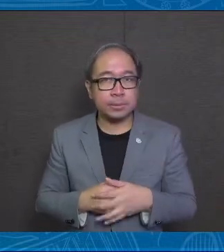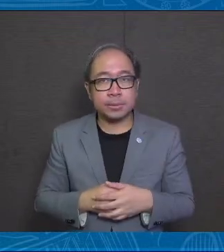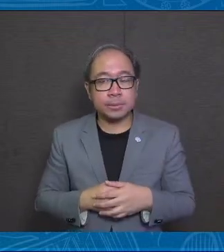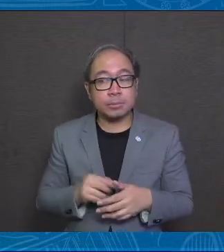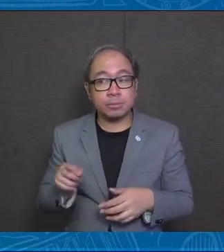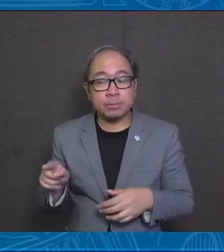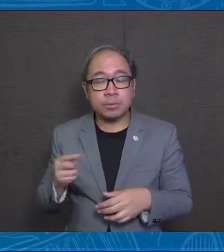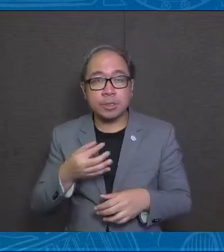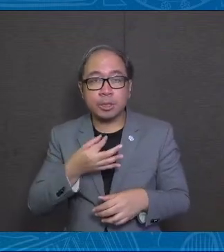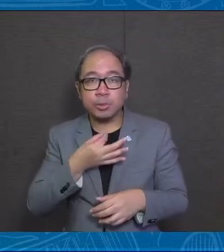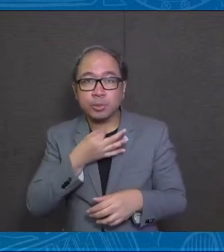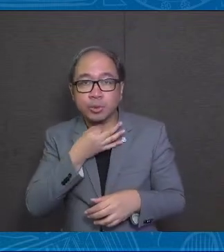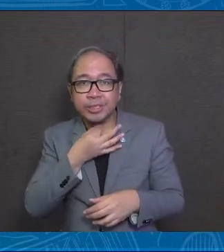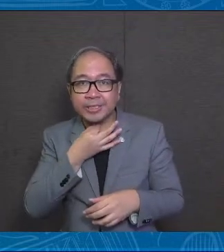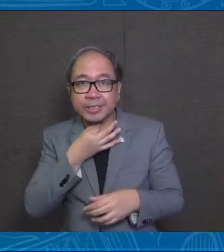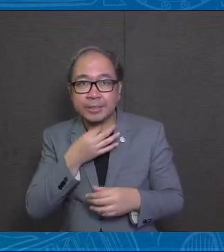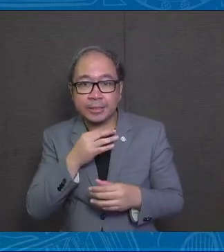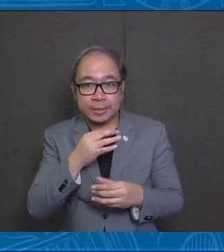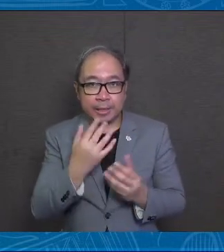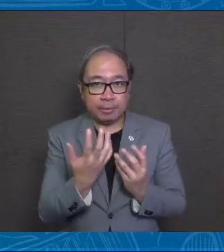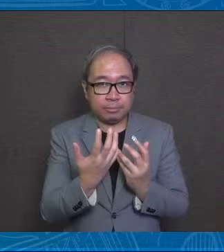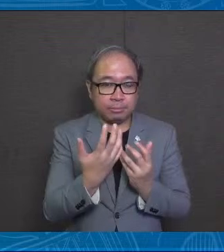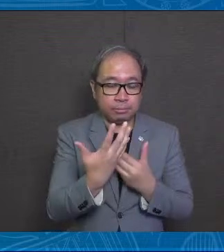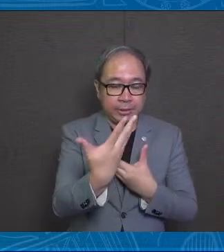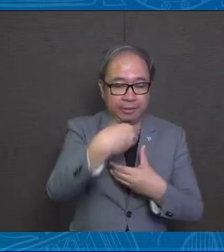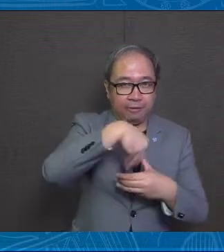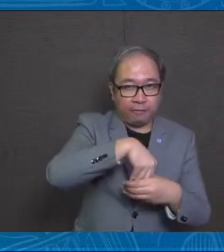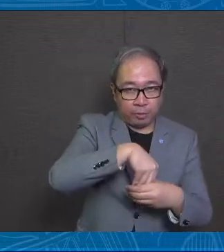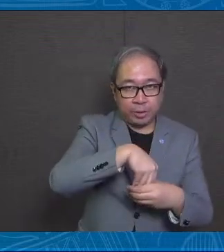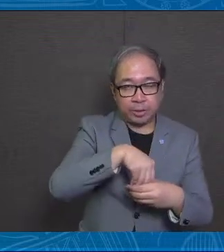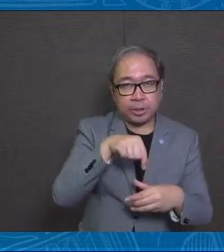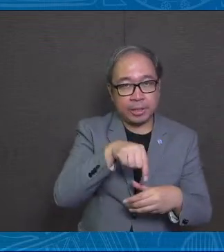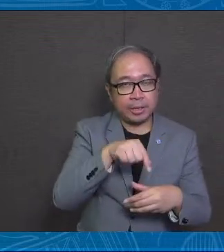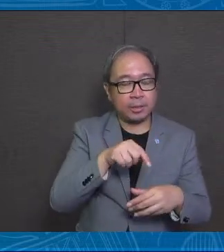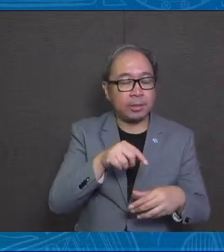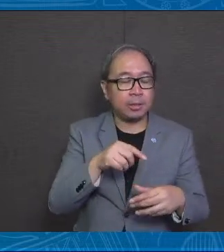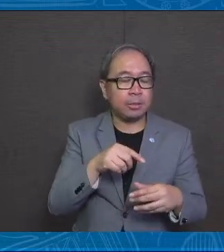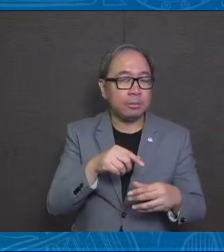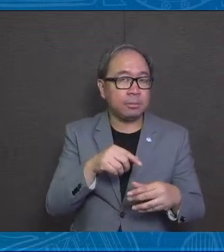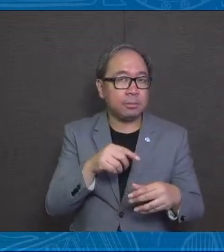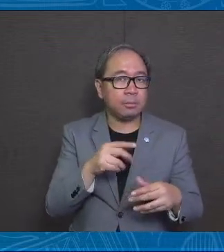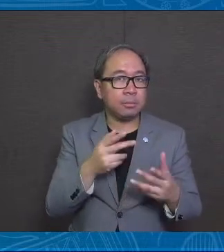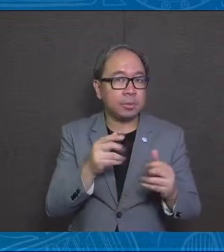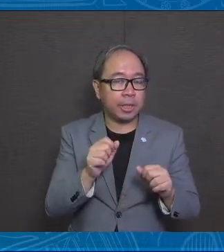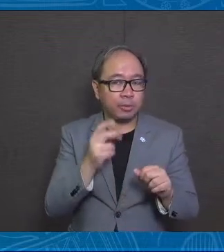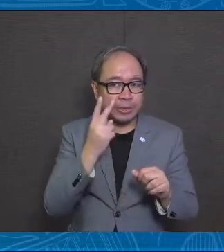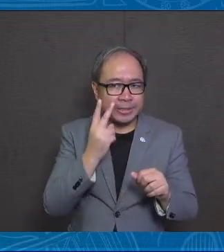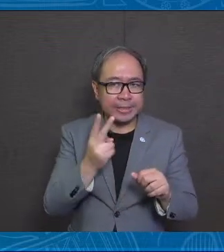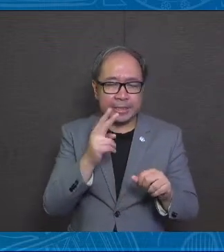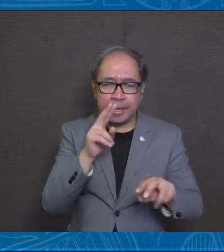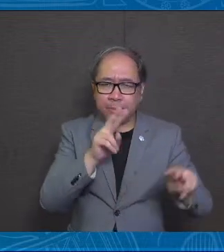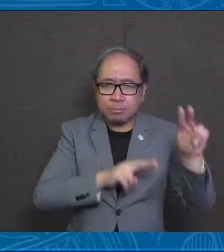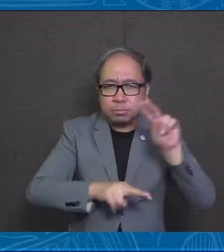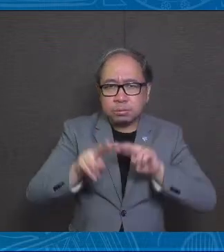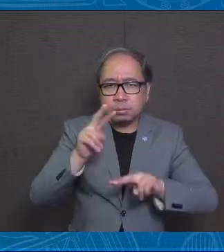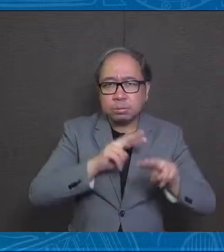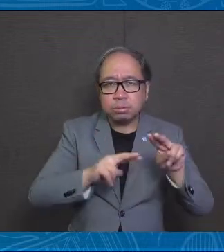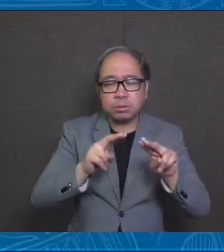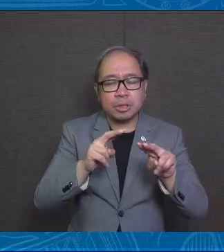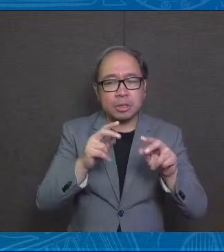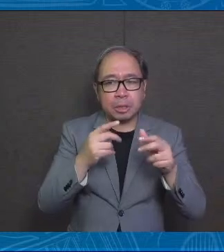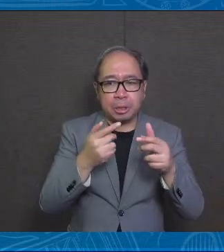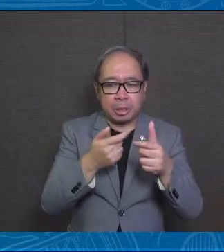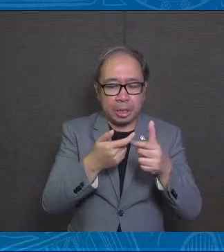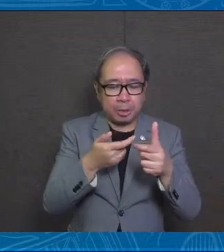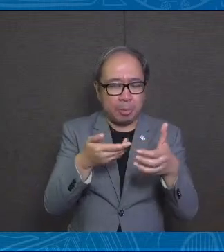risk, we, as I mentioned, we assess the macroeconomic risk, especially